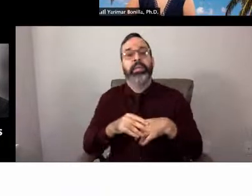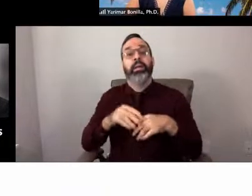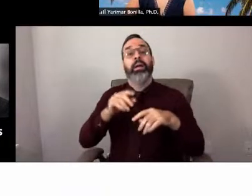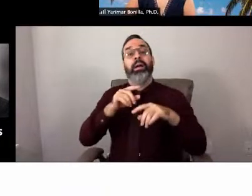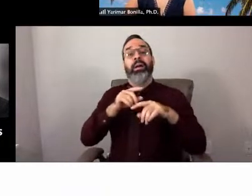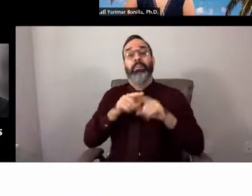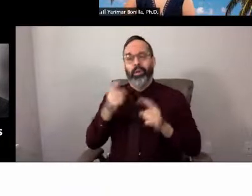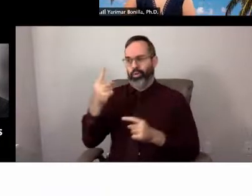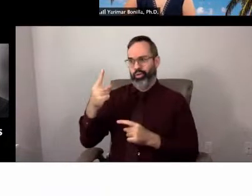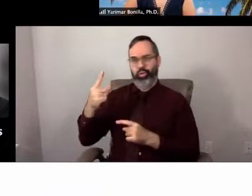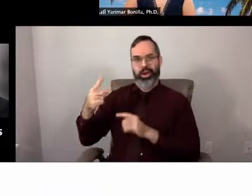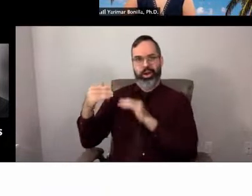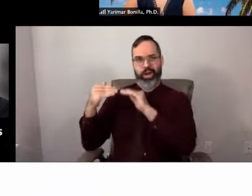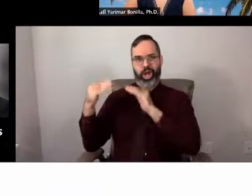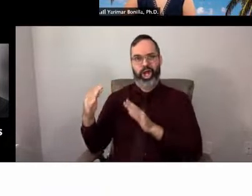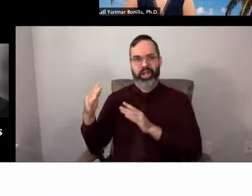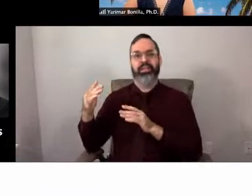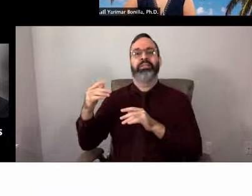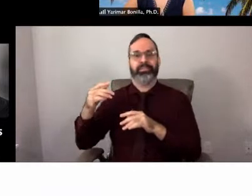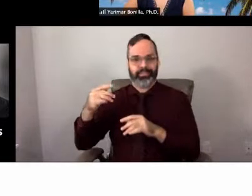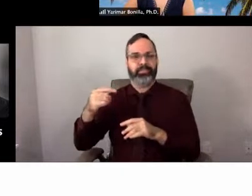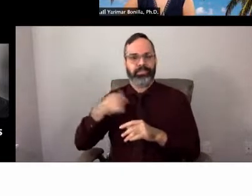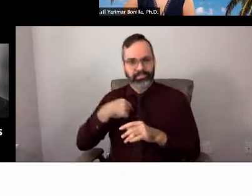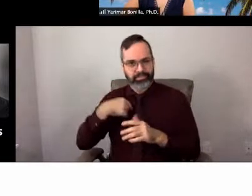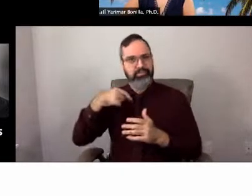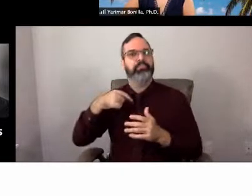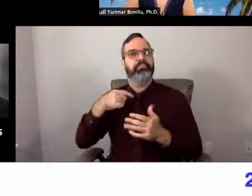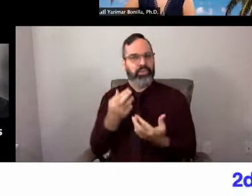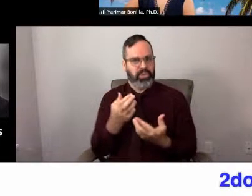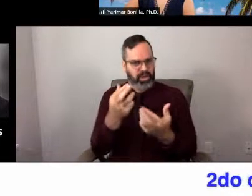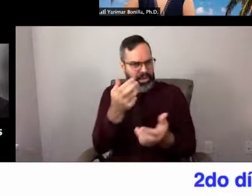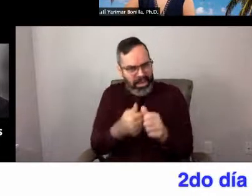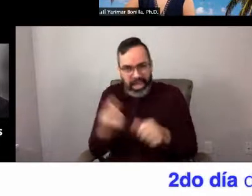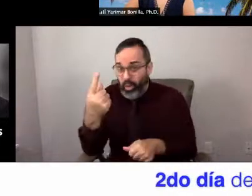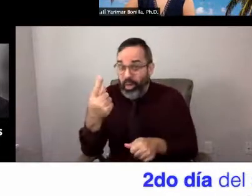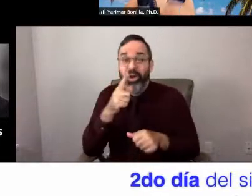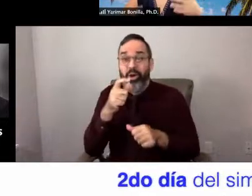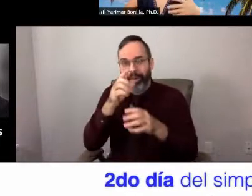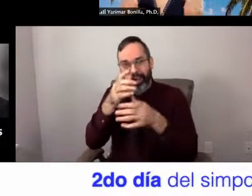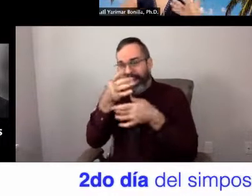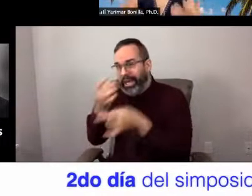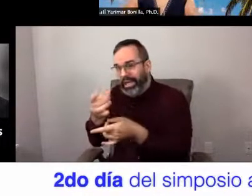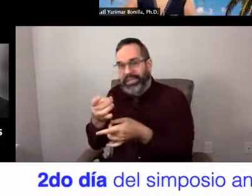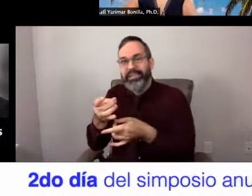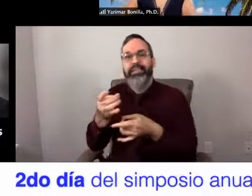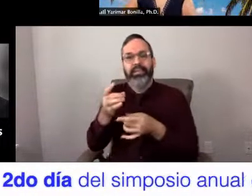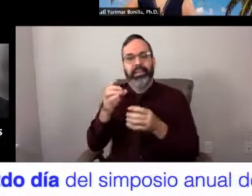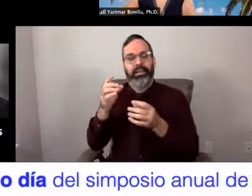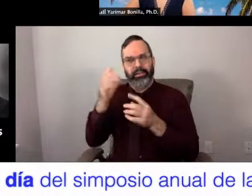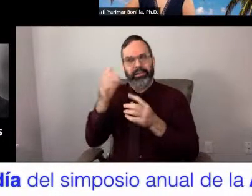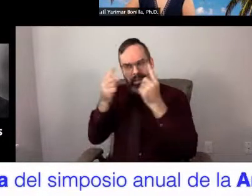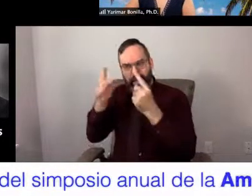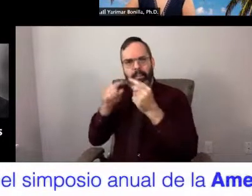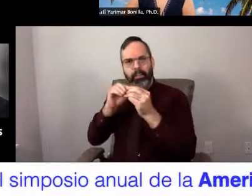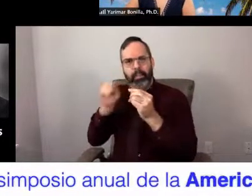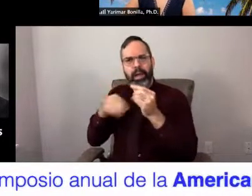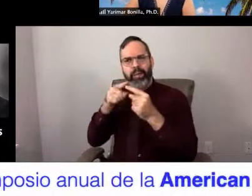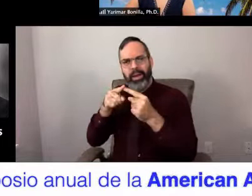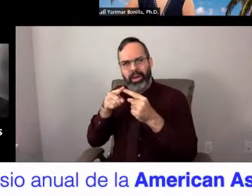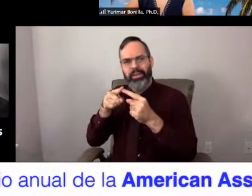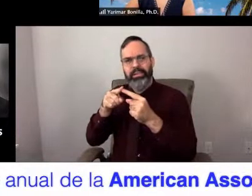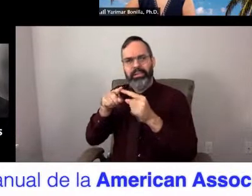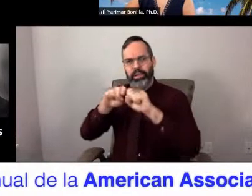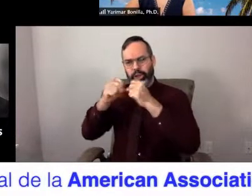that I do recommend that anyone who's interested in thinking more about the pandemic through a social scientific framework